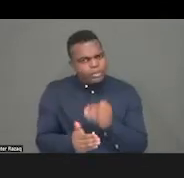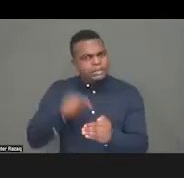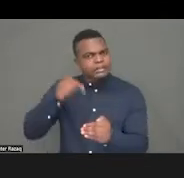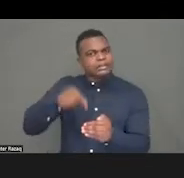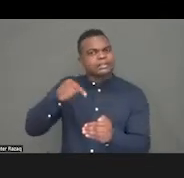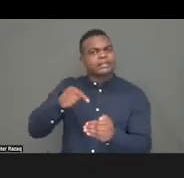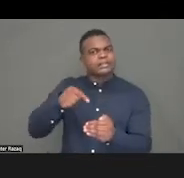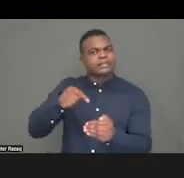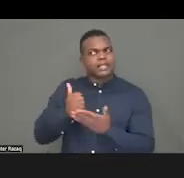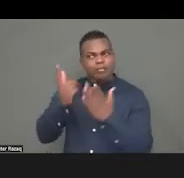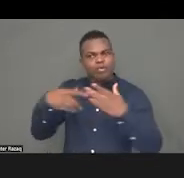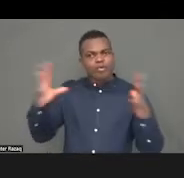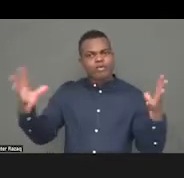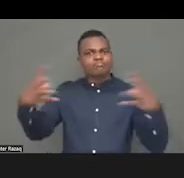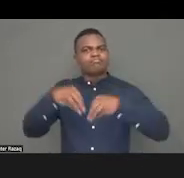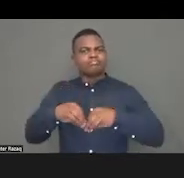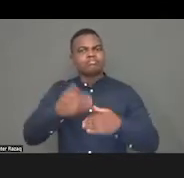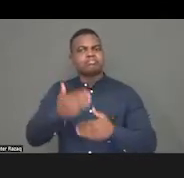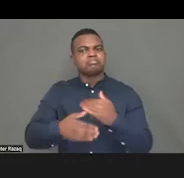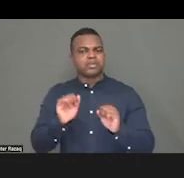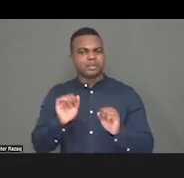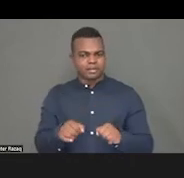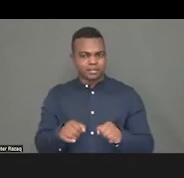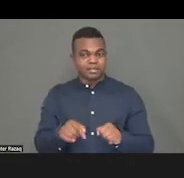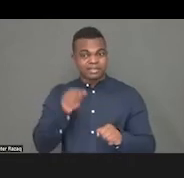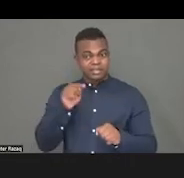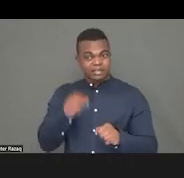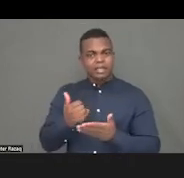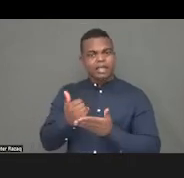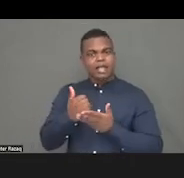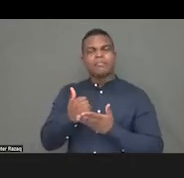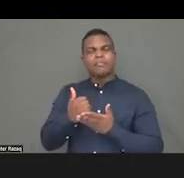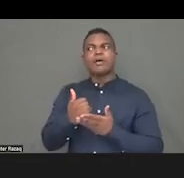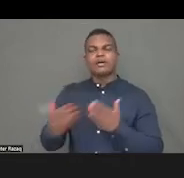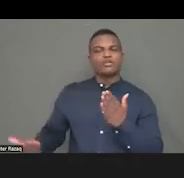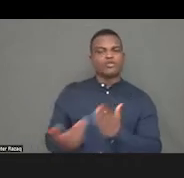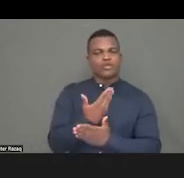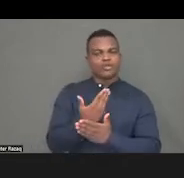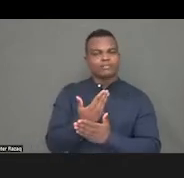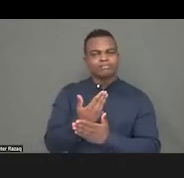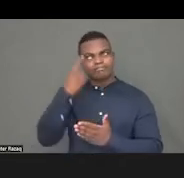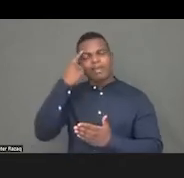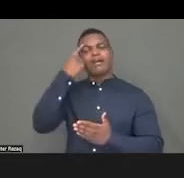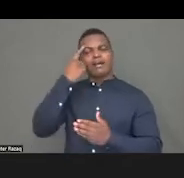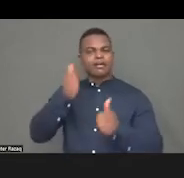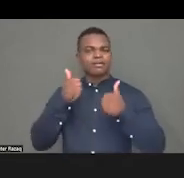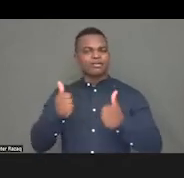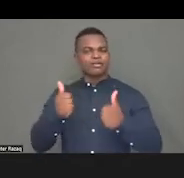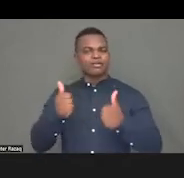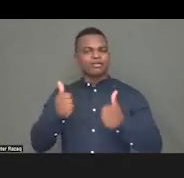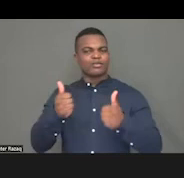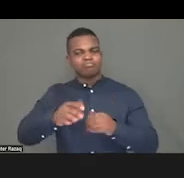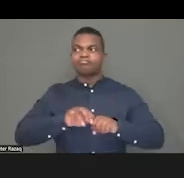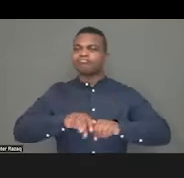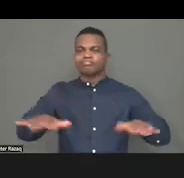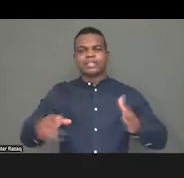focused on inclusion of children with disabilities. And finally, let's together continue to capture better data and evidence